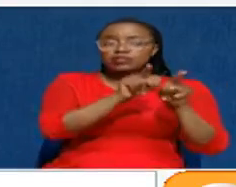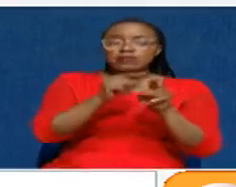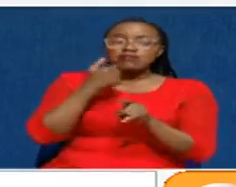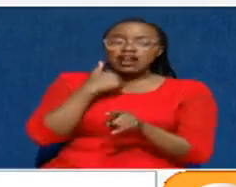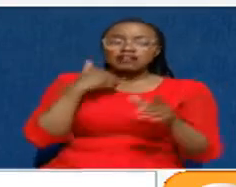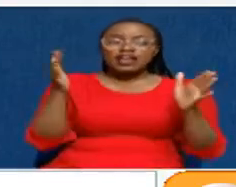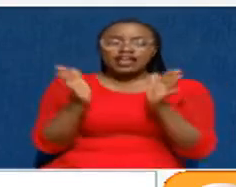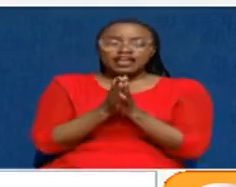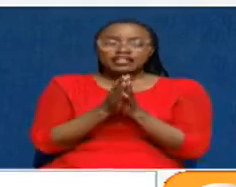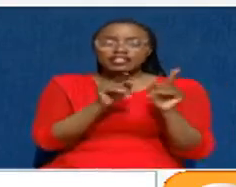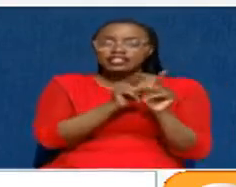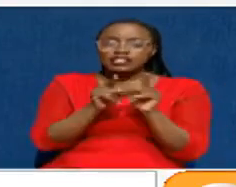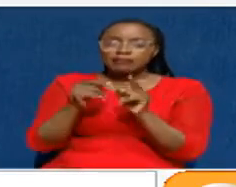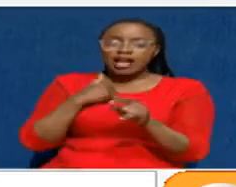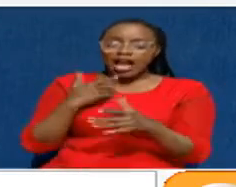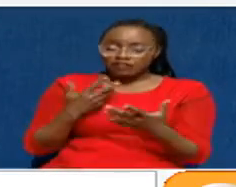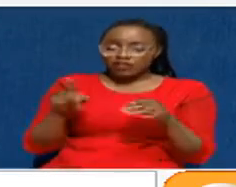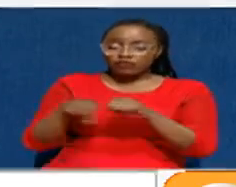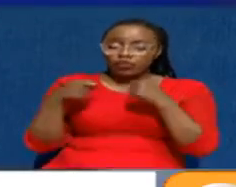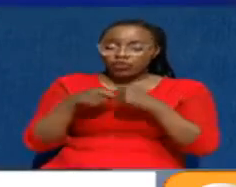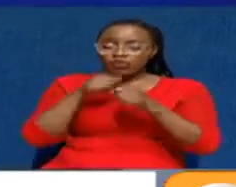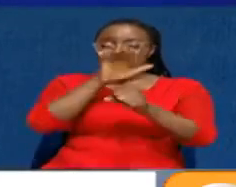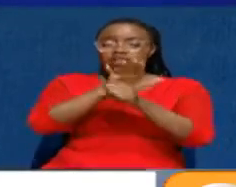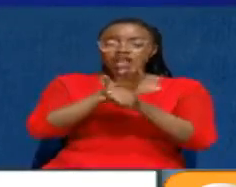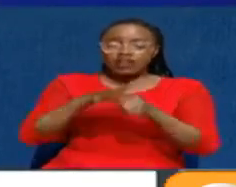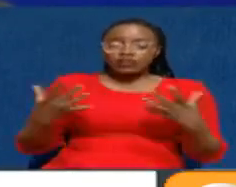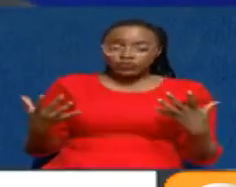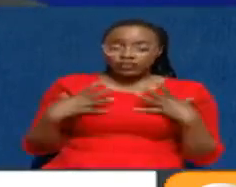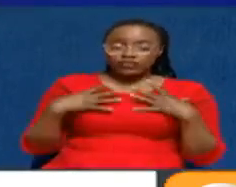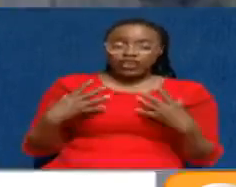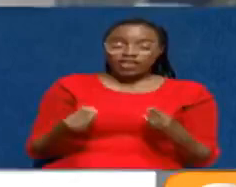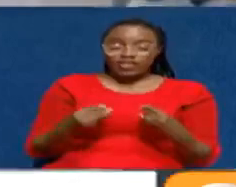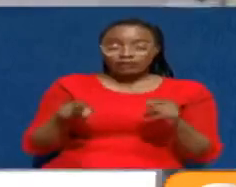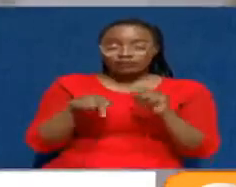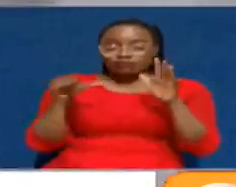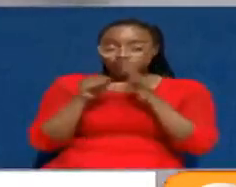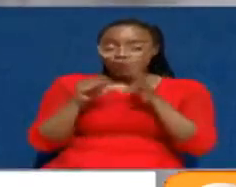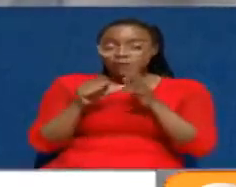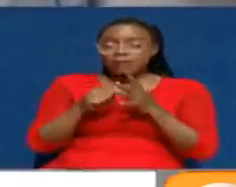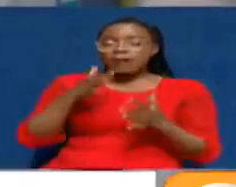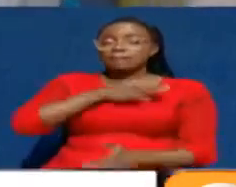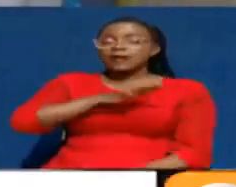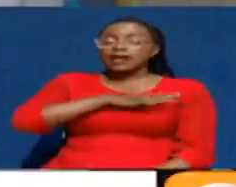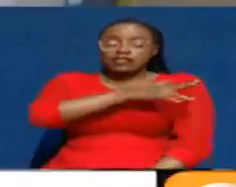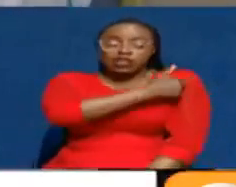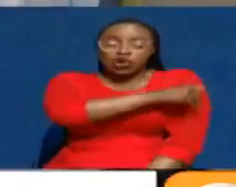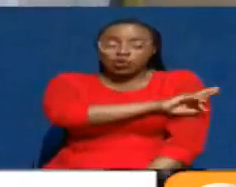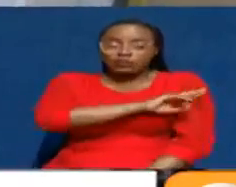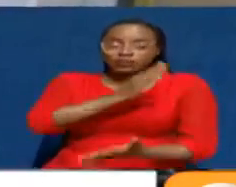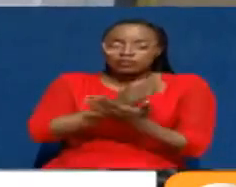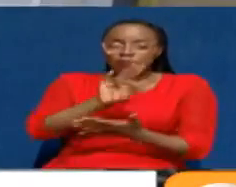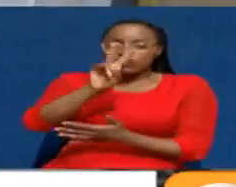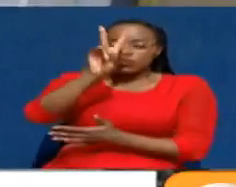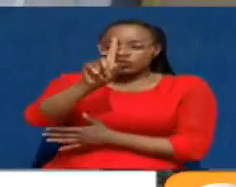to what could be a crisis at most health facilities across the country. The Mbagathi Hospital is among the